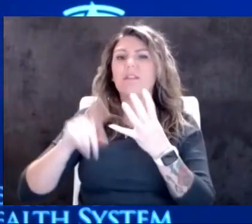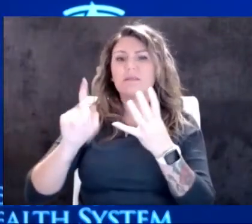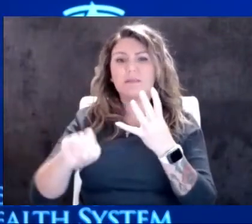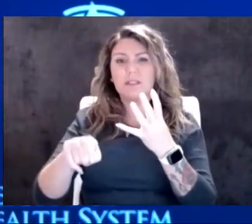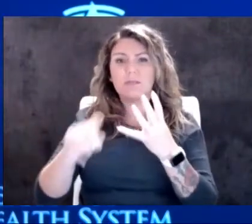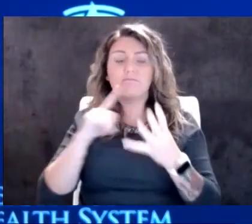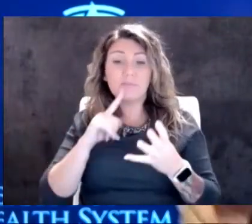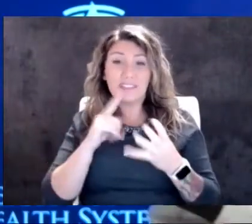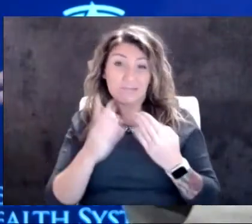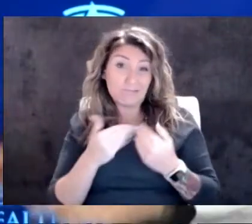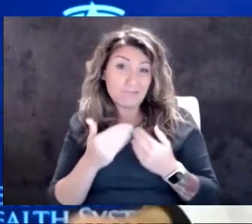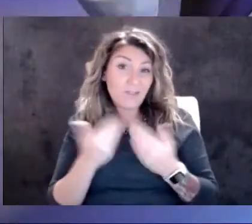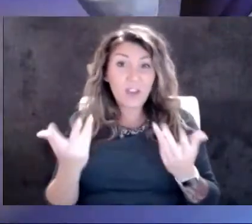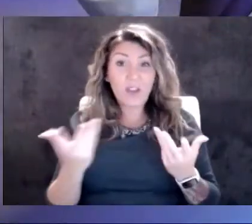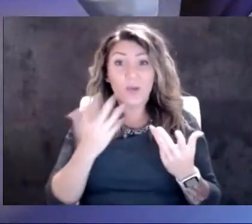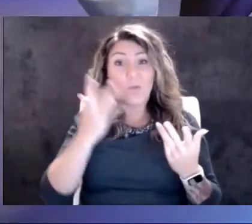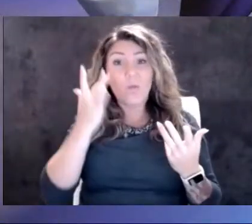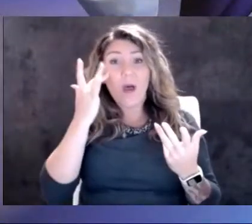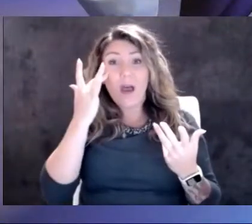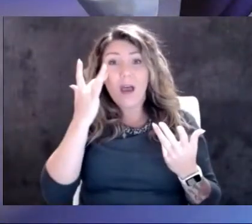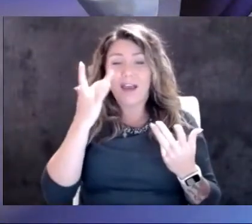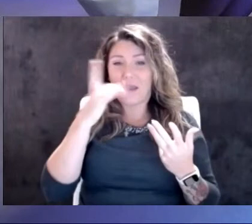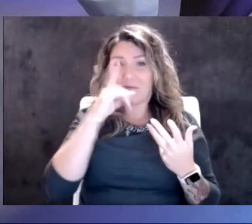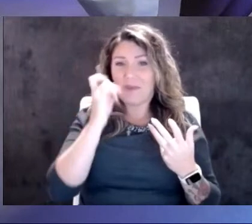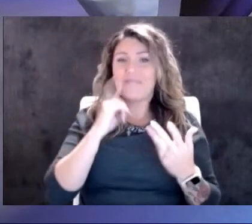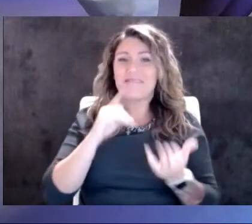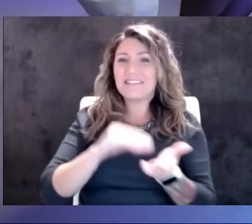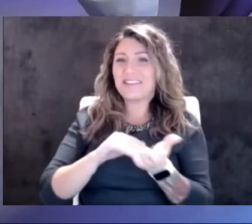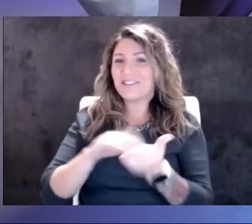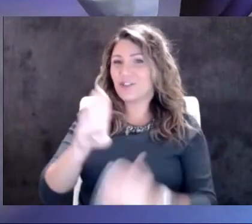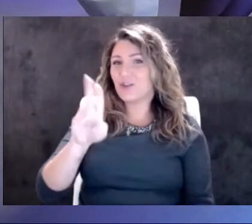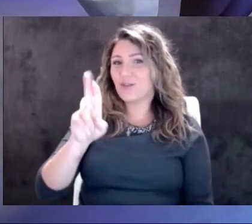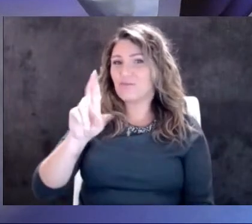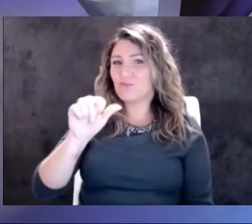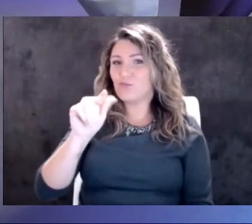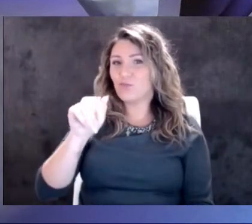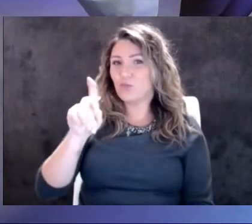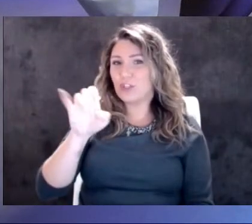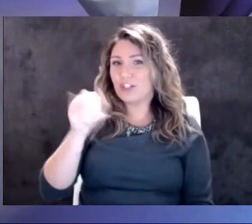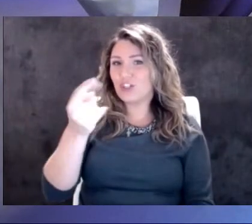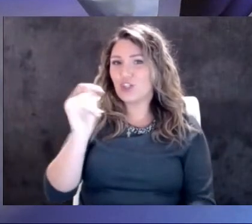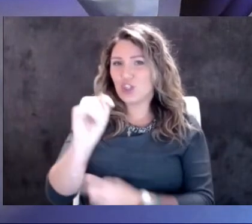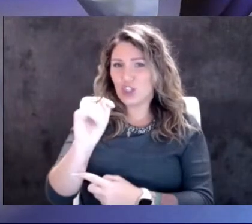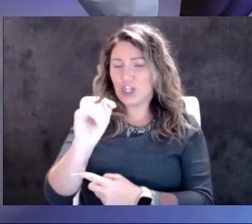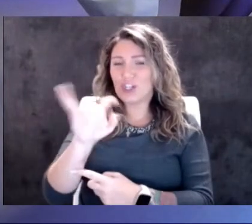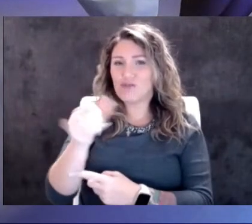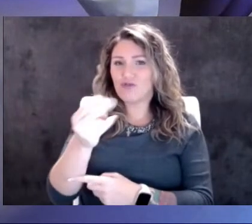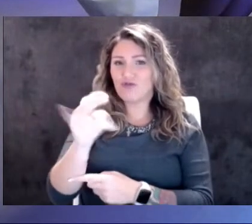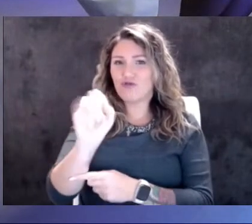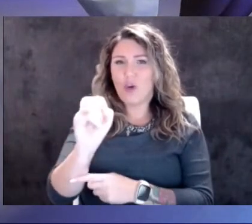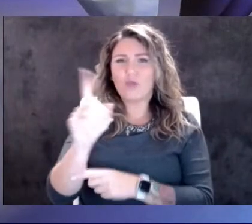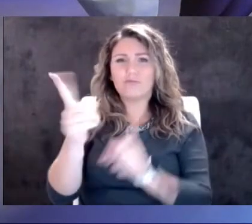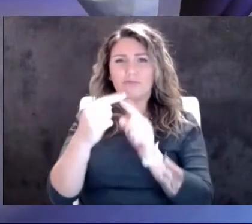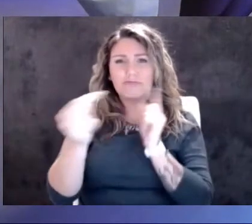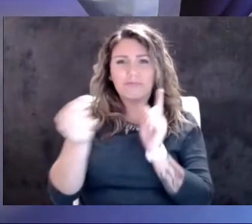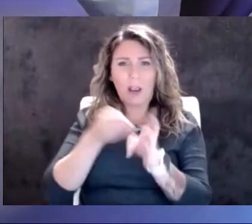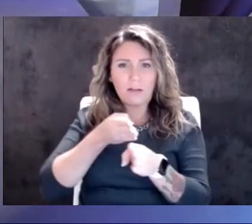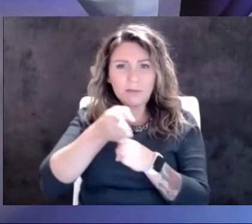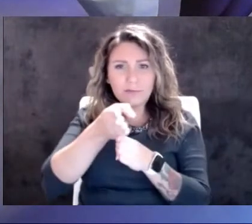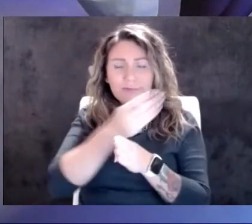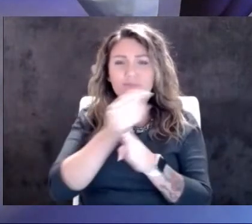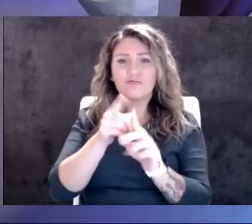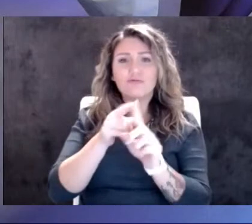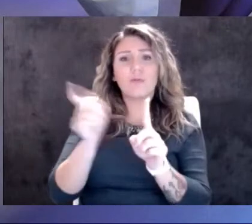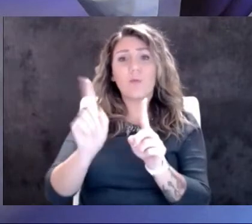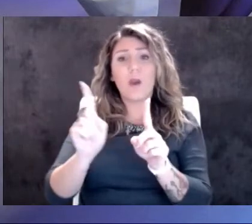convenient because we have Dr. Bridgette Jones, who's an allergist over here from Children's Mercy Hospital. And, allergists and immunologists, they know a lot about